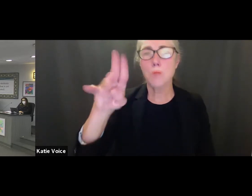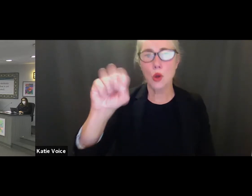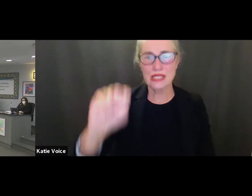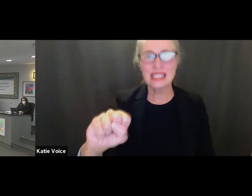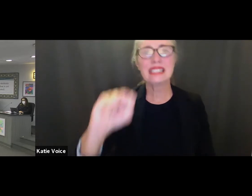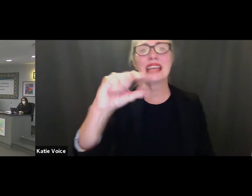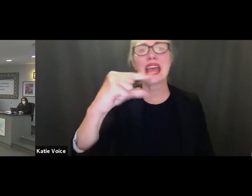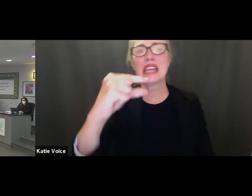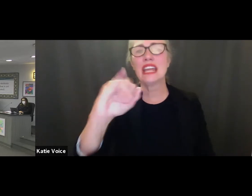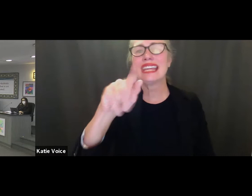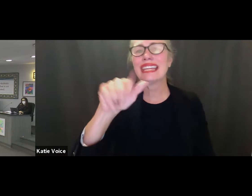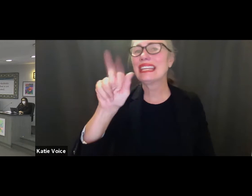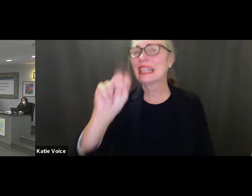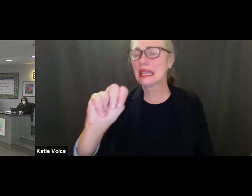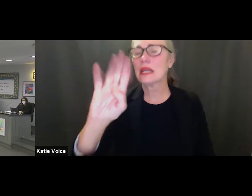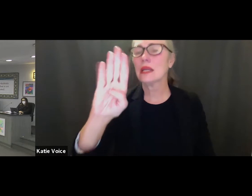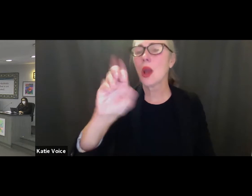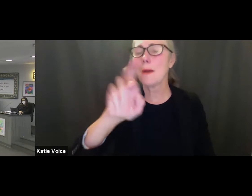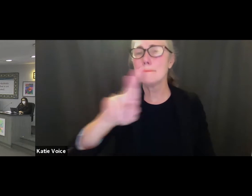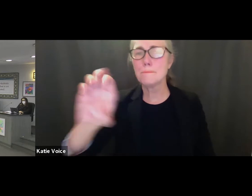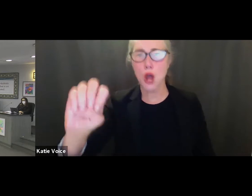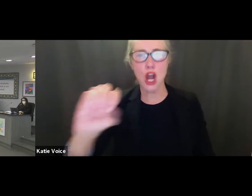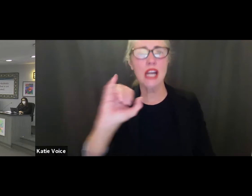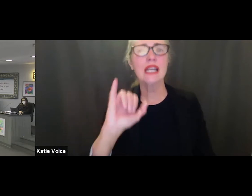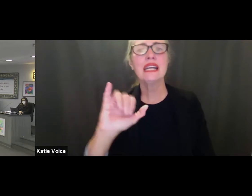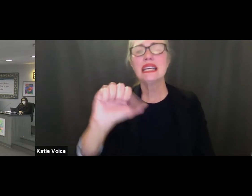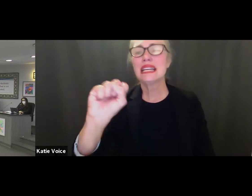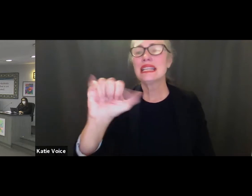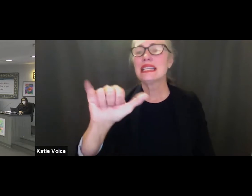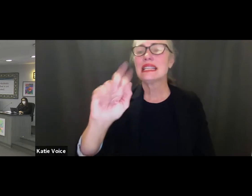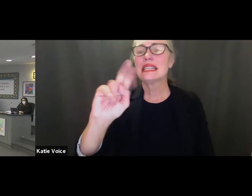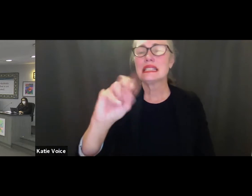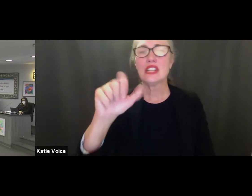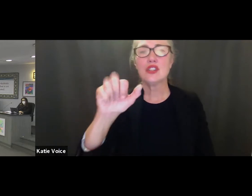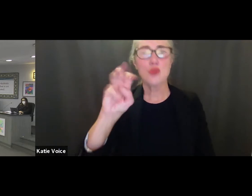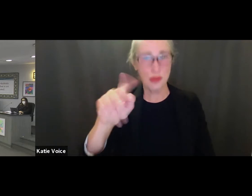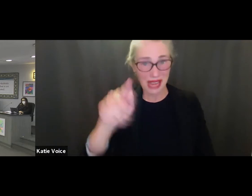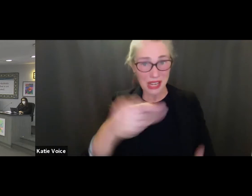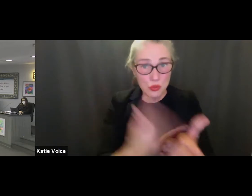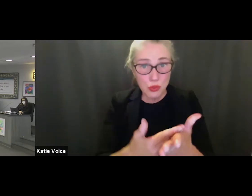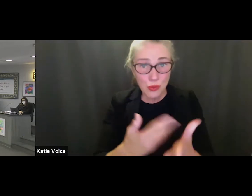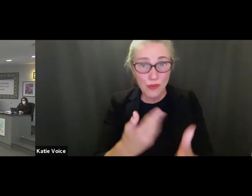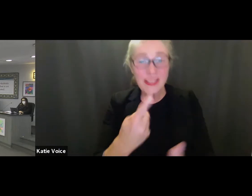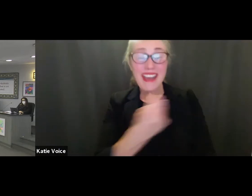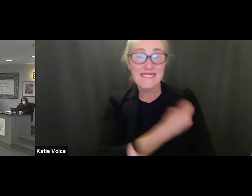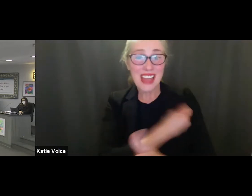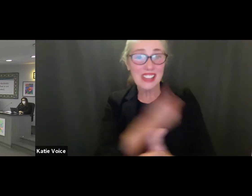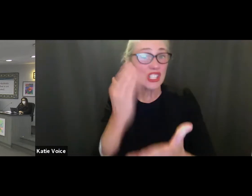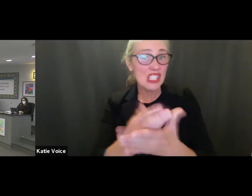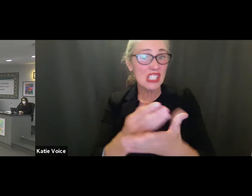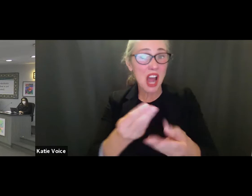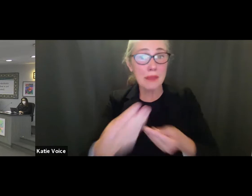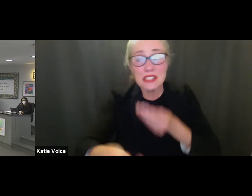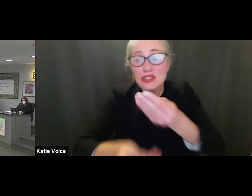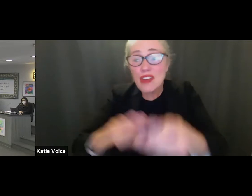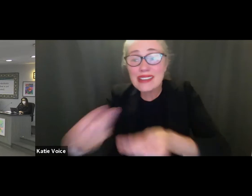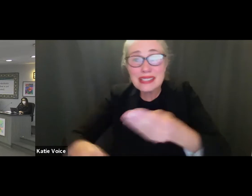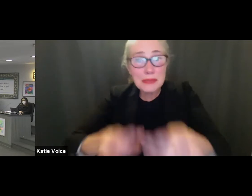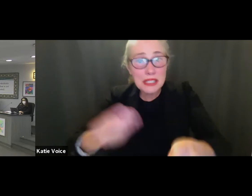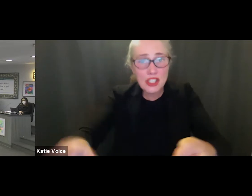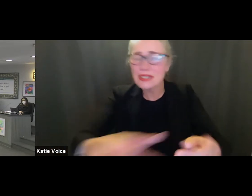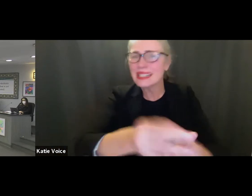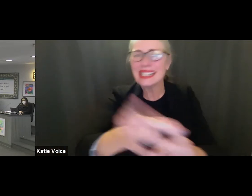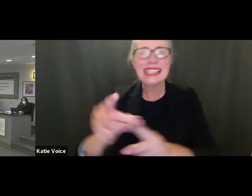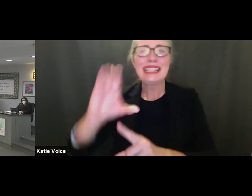syndrome. Can you prove that vaccination stopped transmission? The CDC admits it does